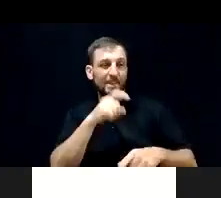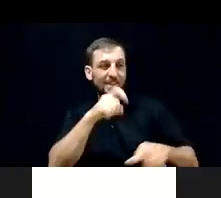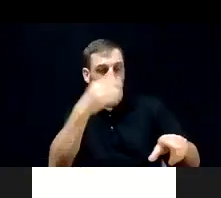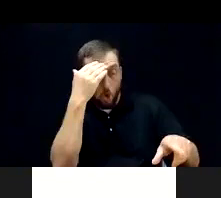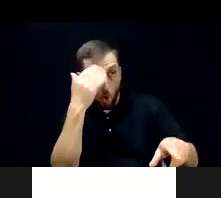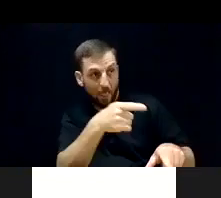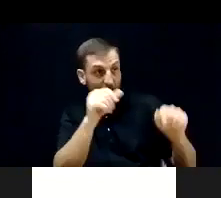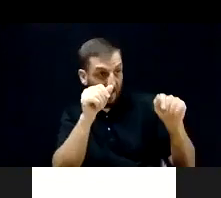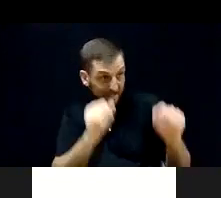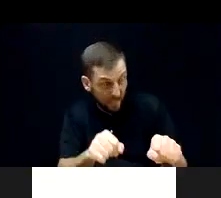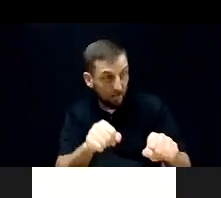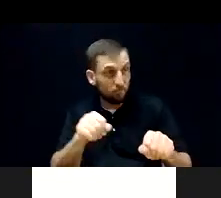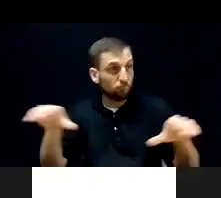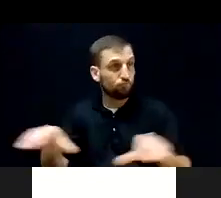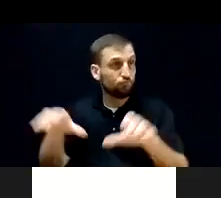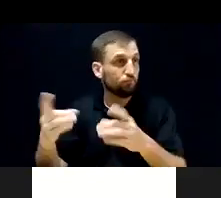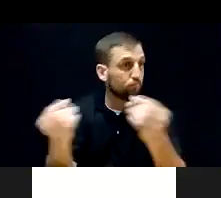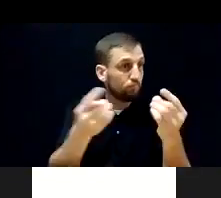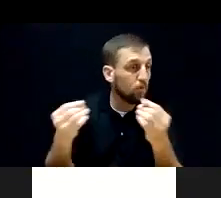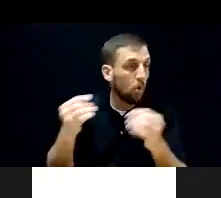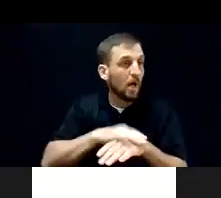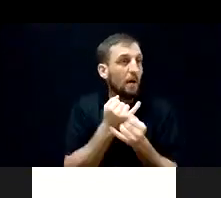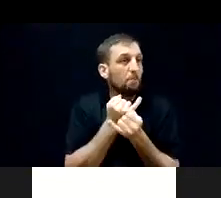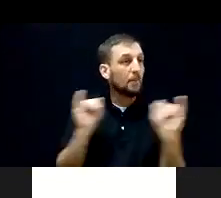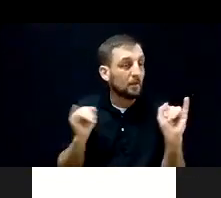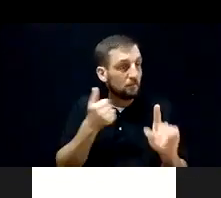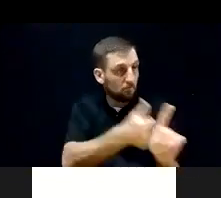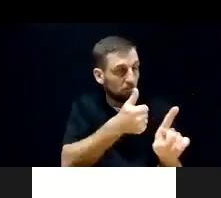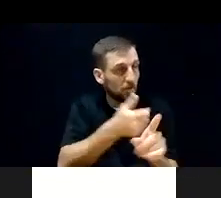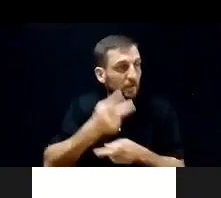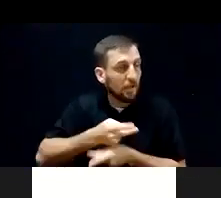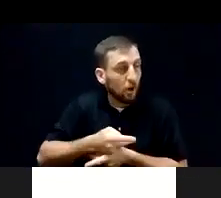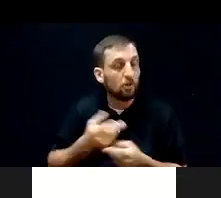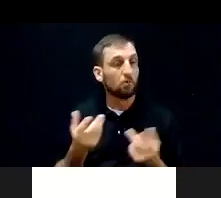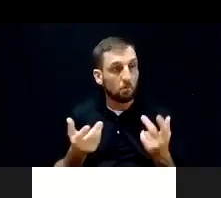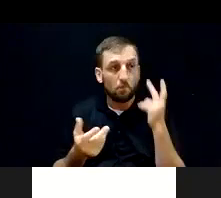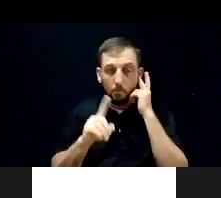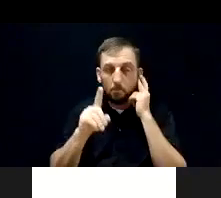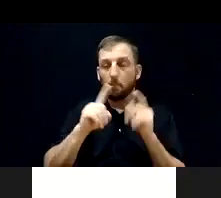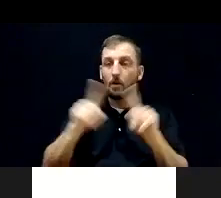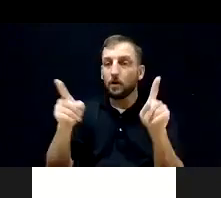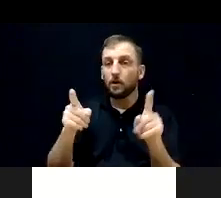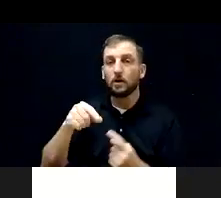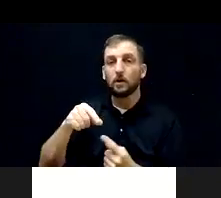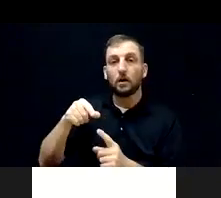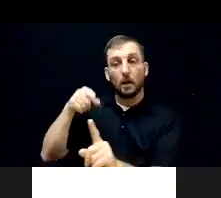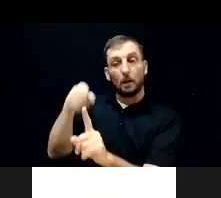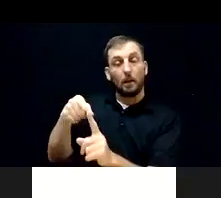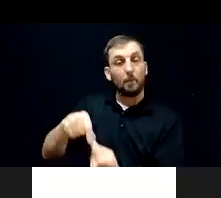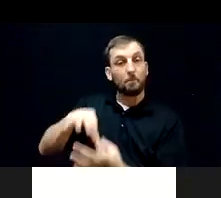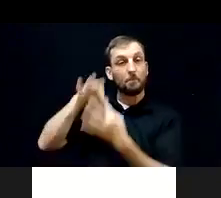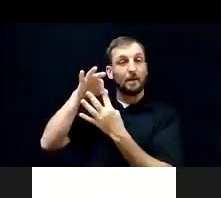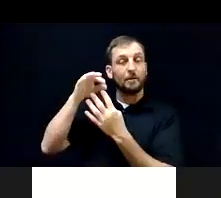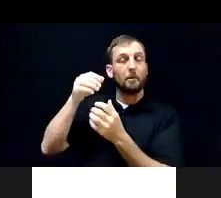function independently, can take care of themselves, and but the main thing is to urge